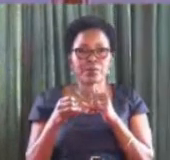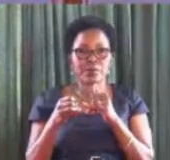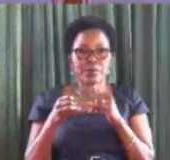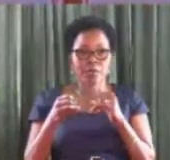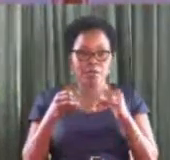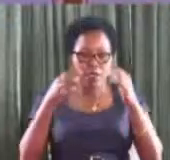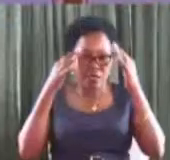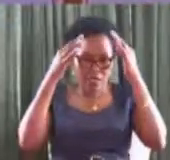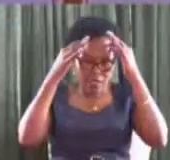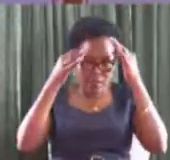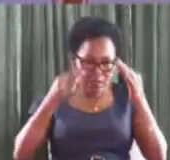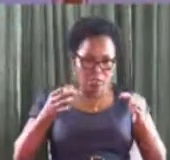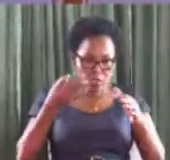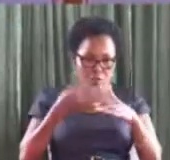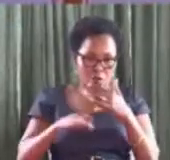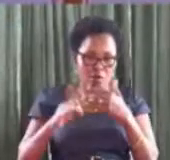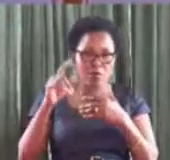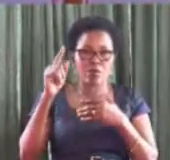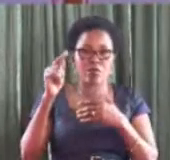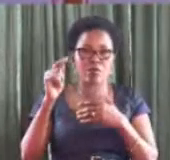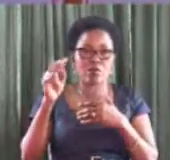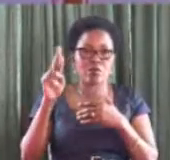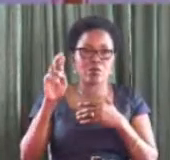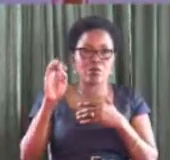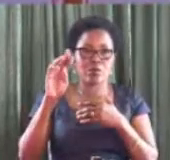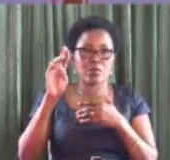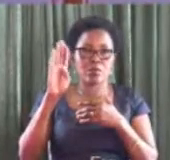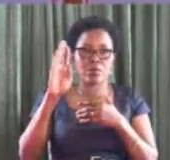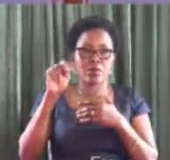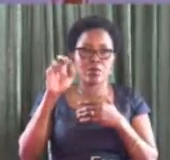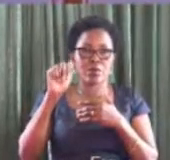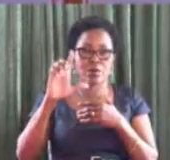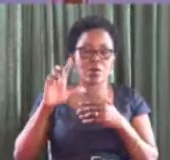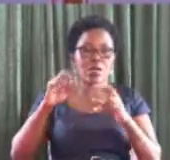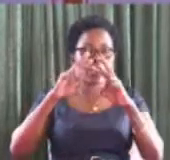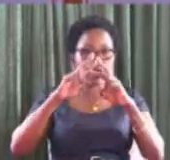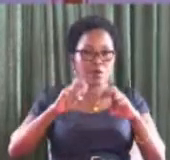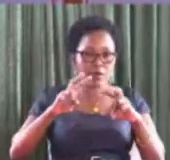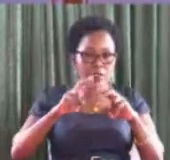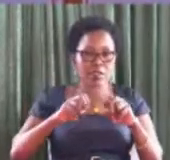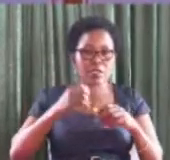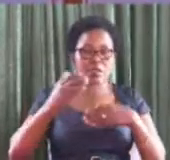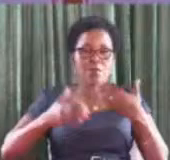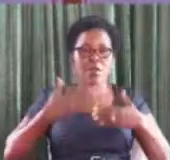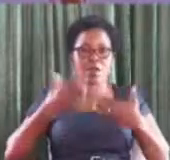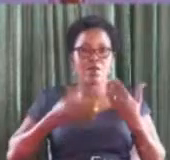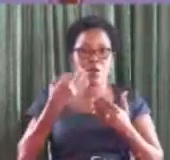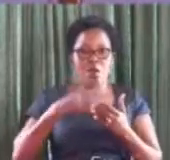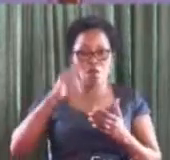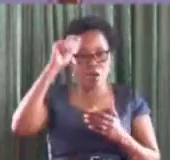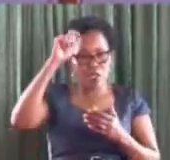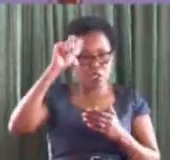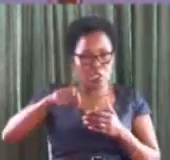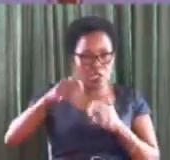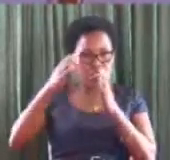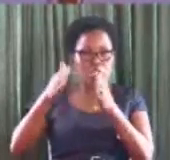decisions of a tribunal investigating the conduct of a judge.